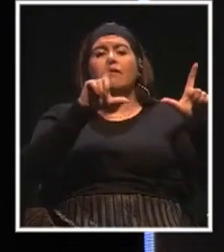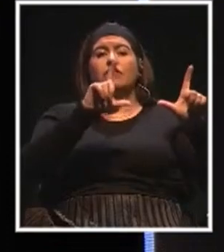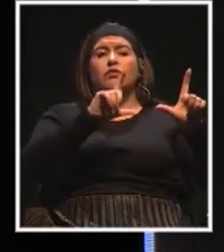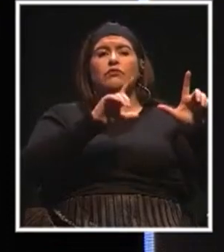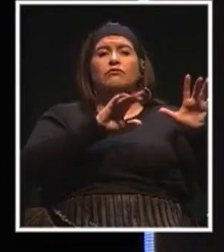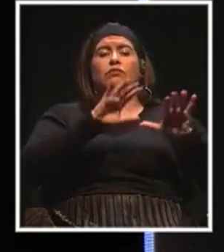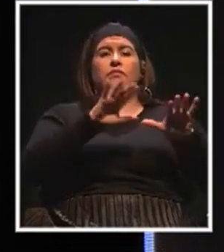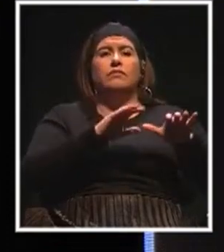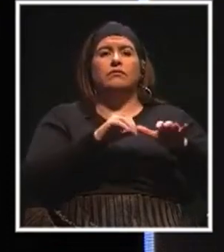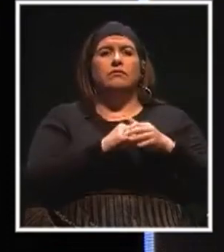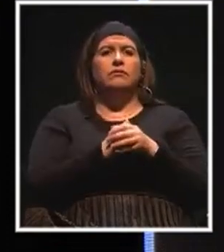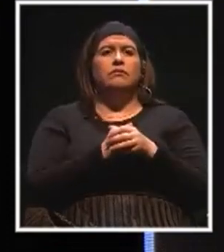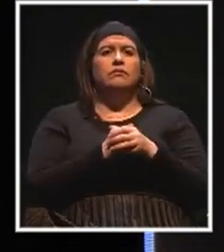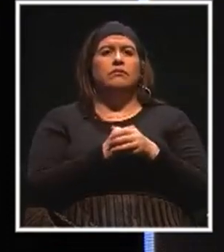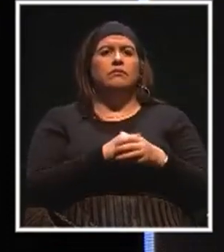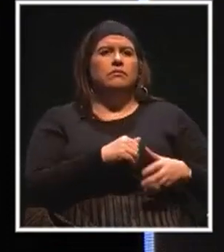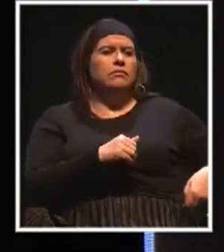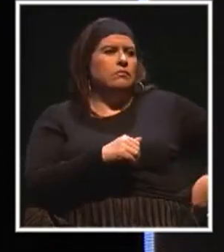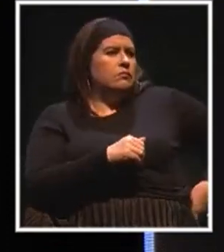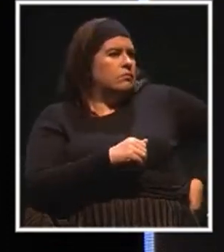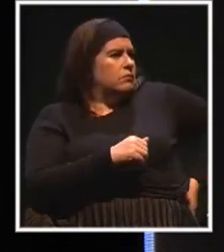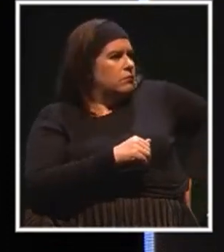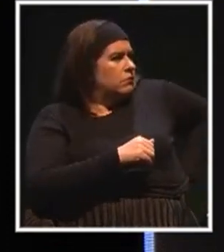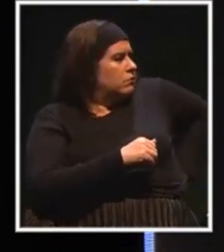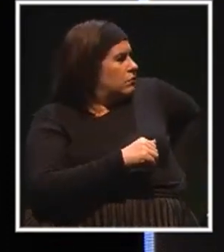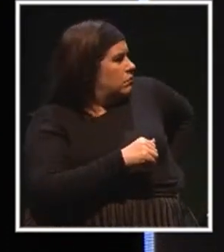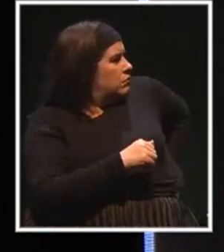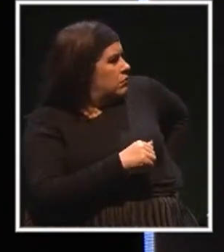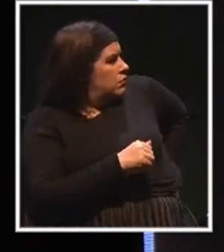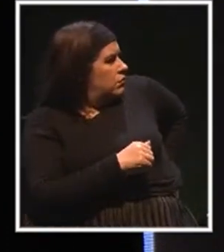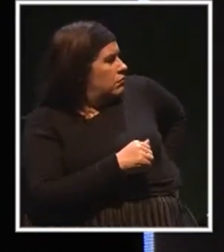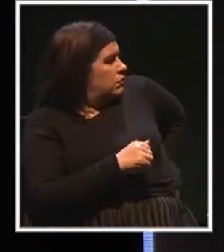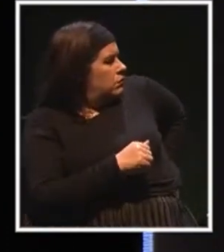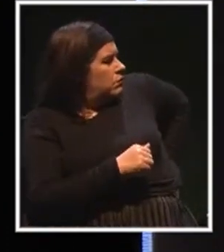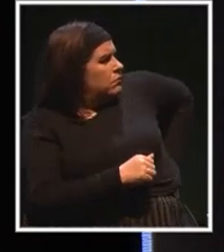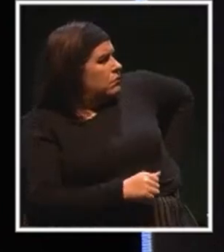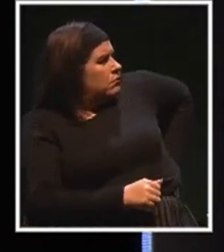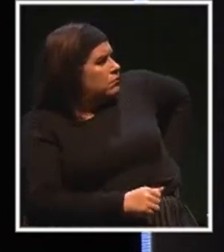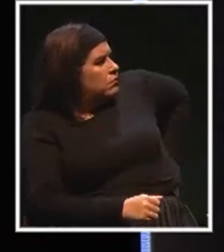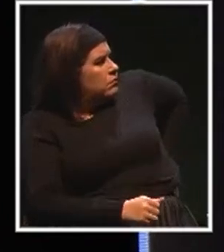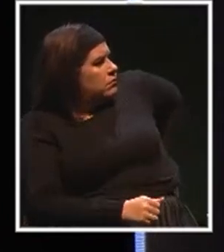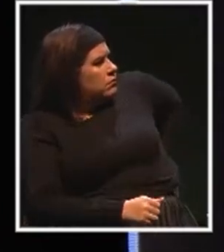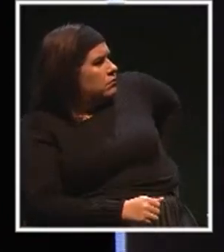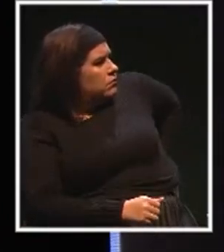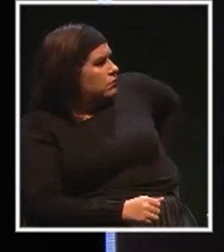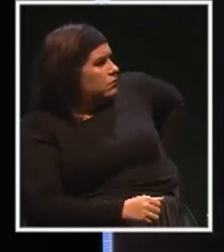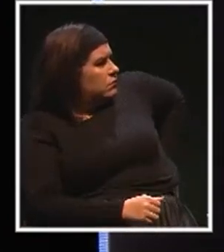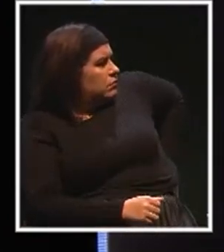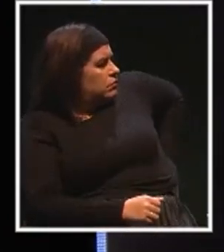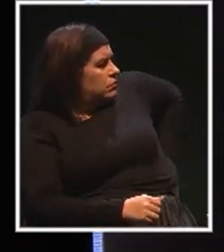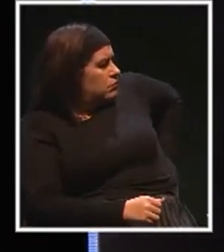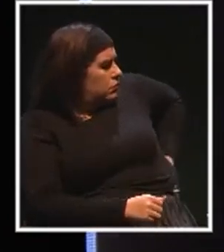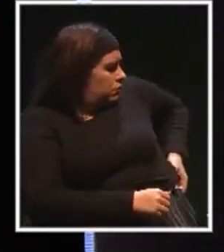was a trend where people were starting to watch TV and